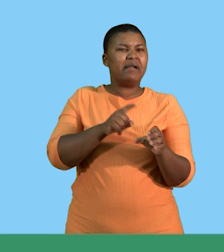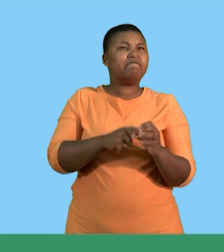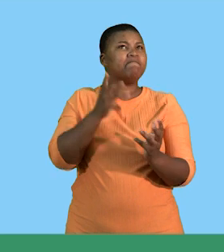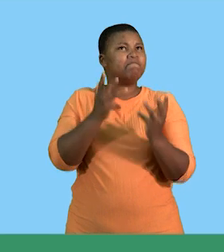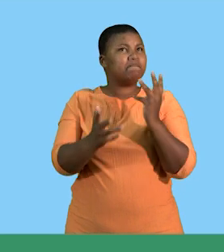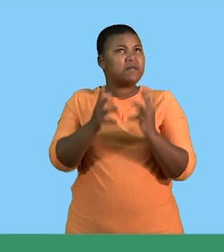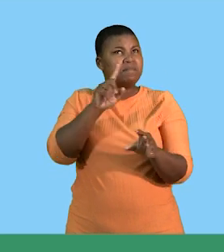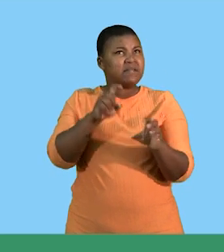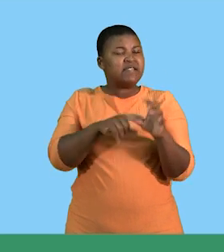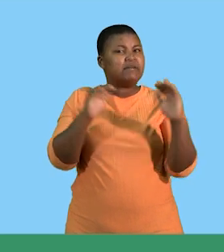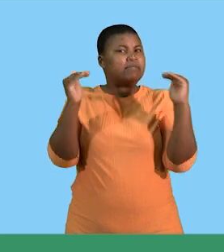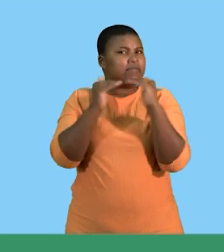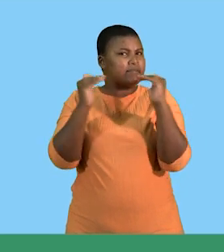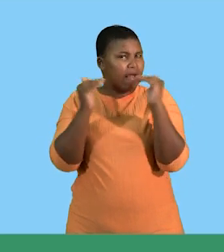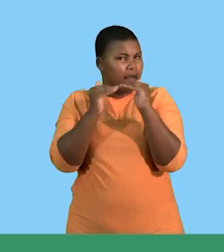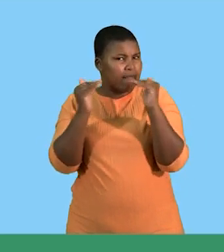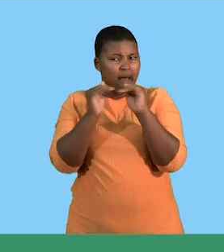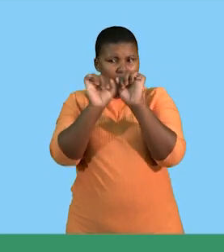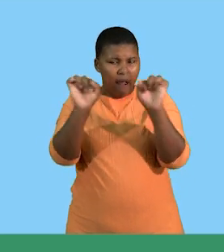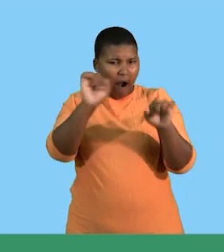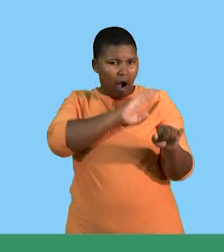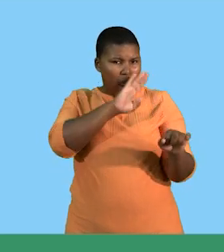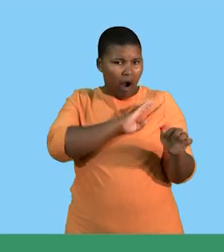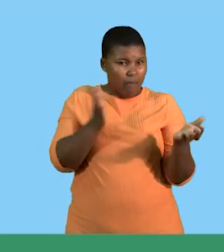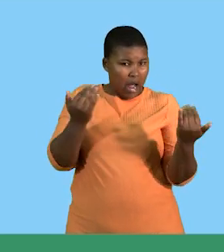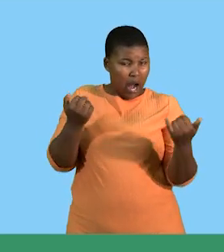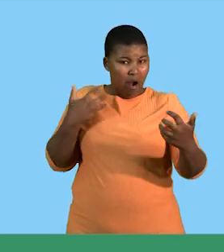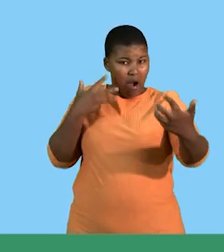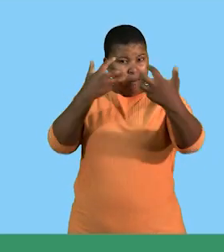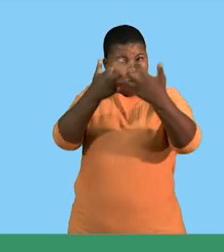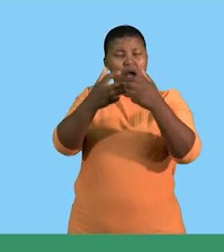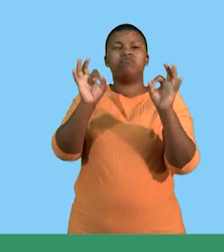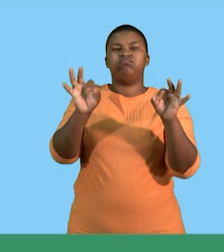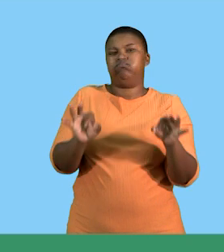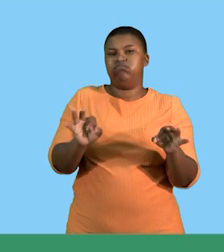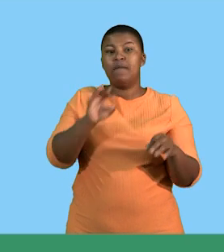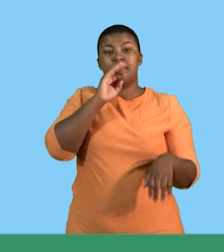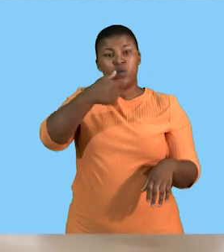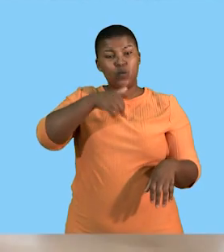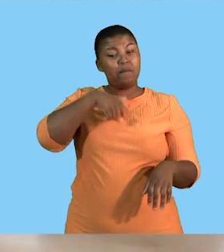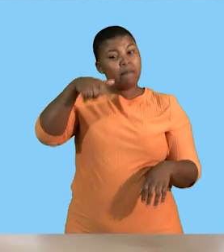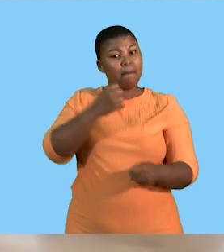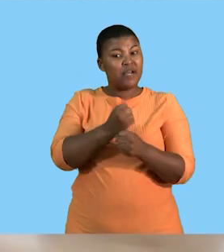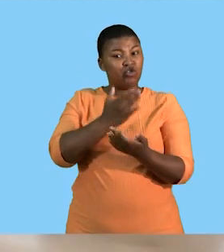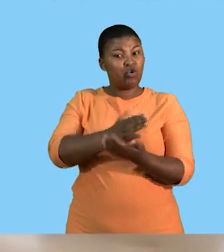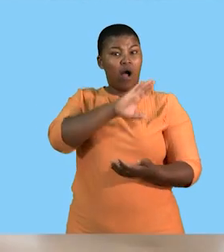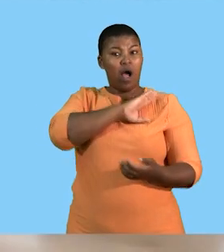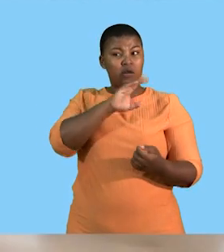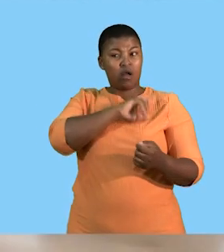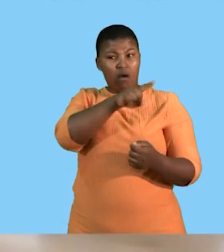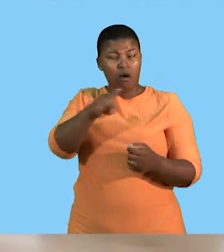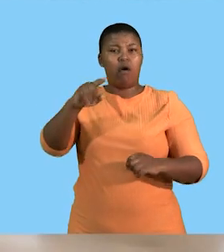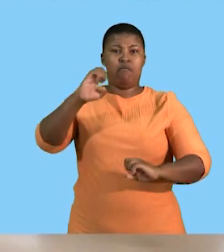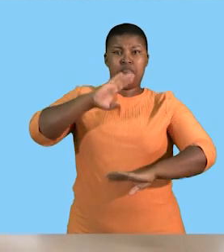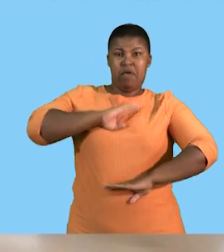we meet the standards of our consumers. So we must satisfy their needs, and therefore they will